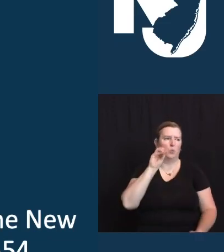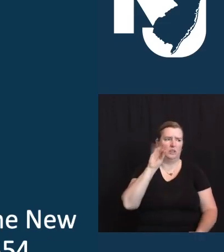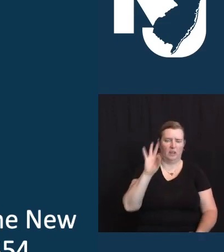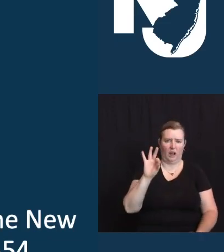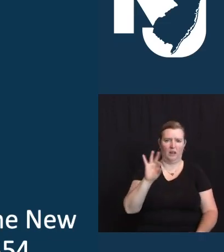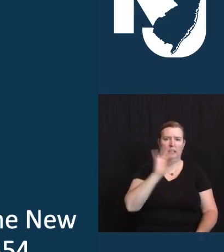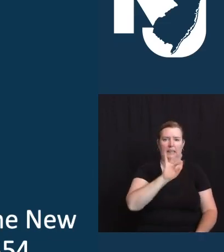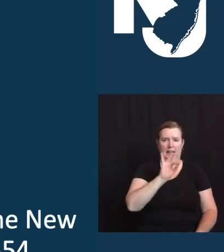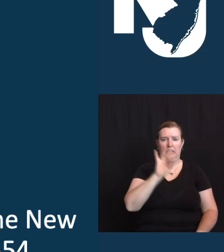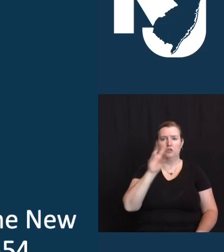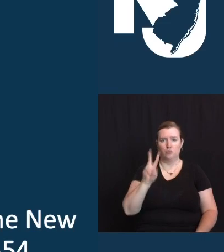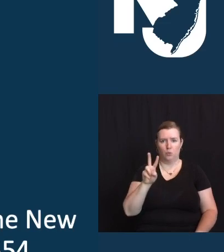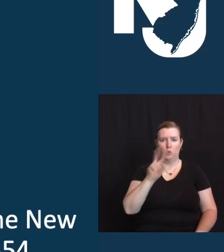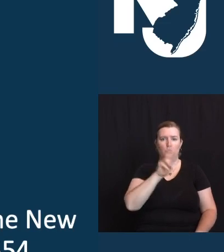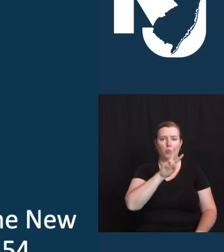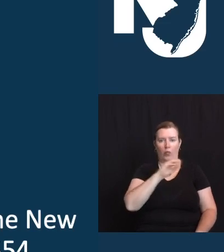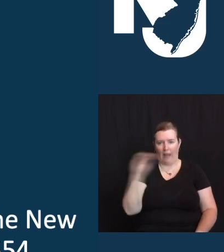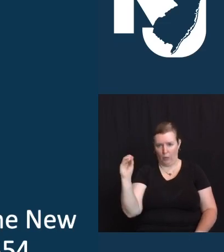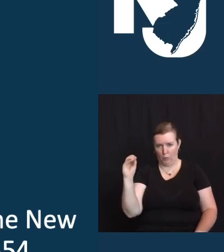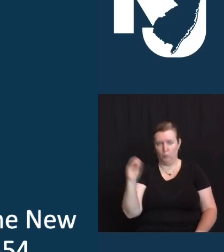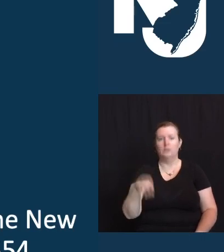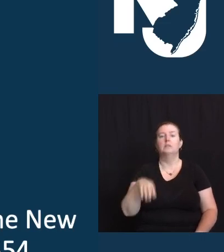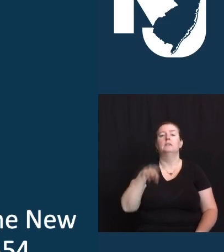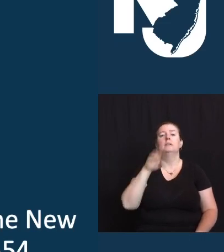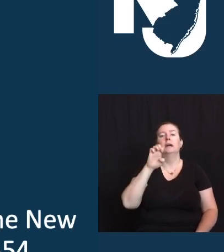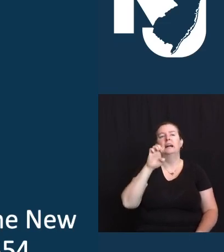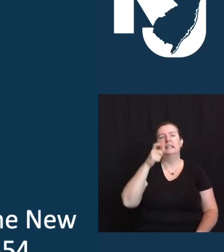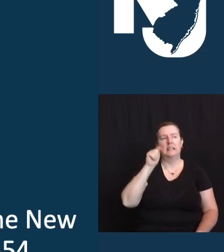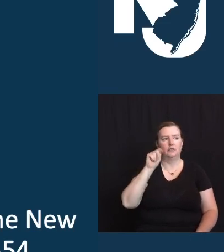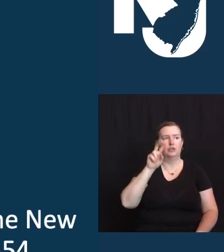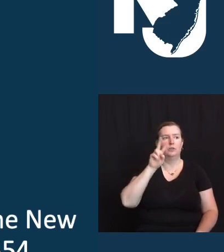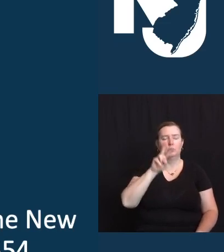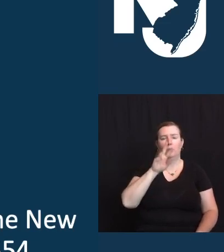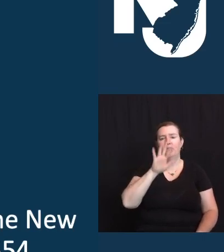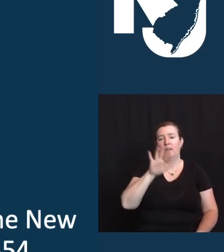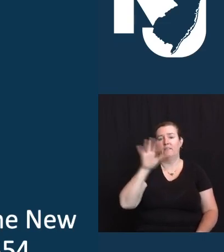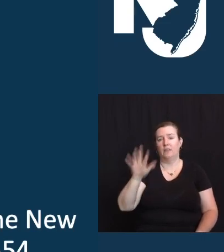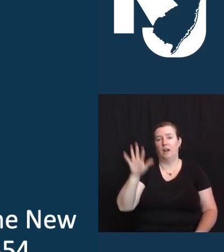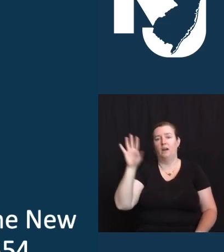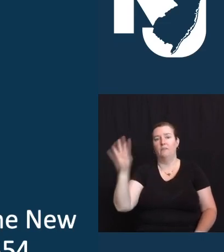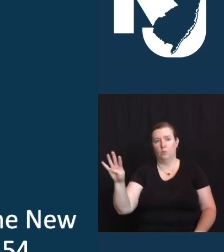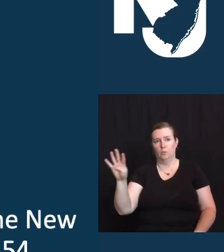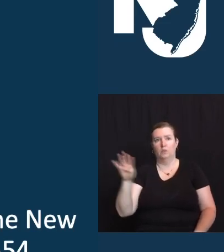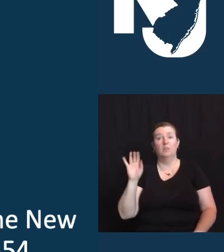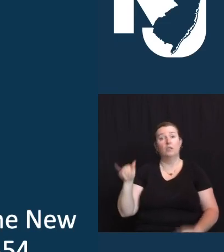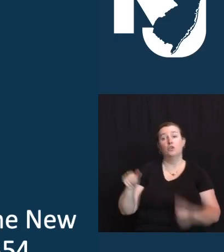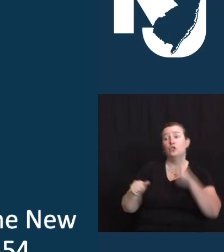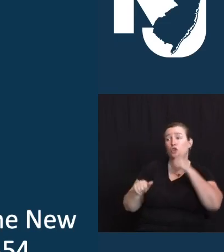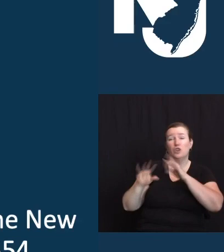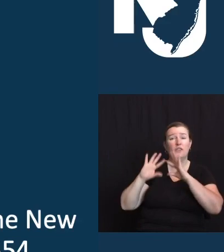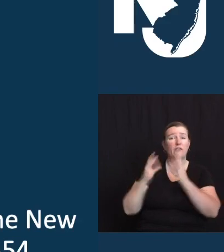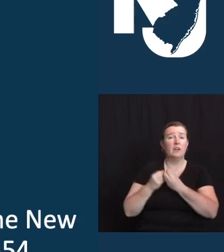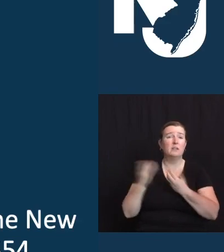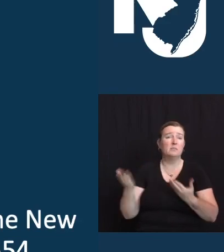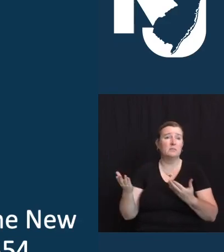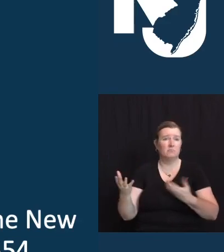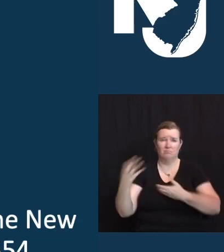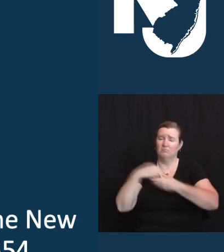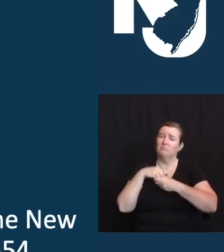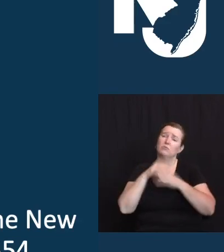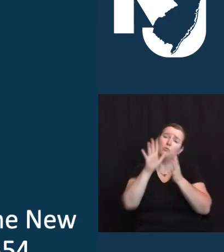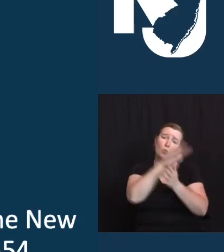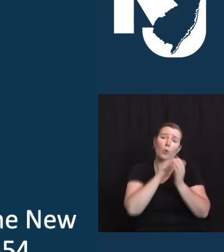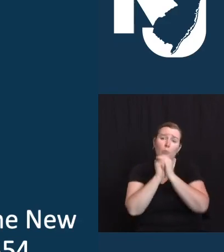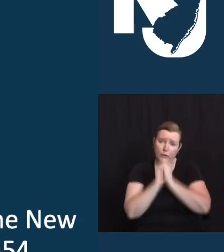609-882-2000, extension 2554. Please keep that gal and her family in your deepest prayers and be on the lookout for her for a